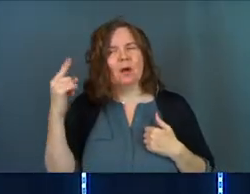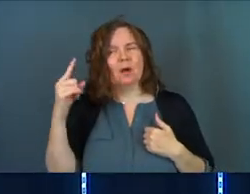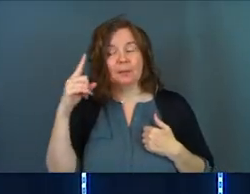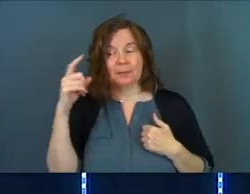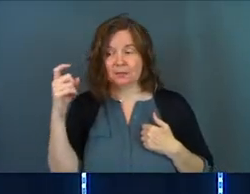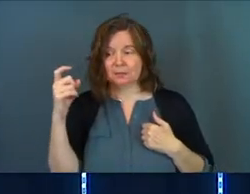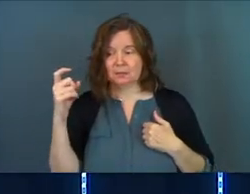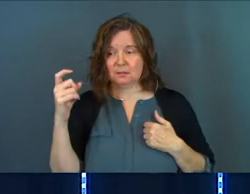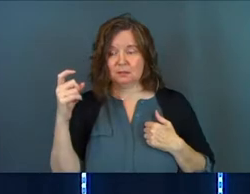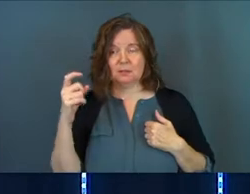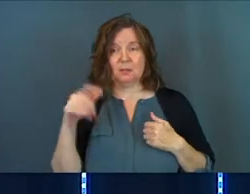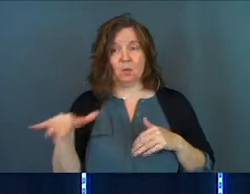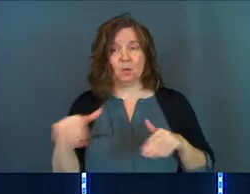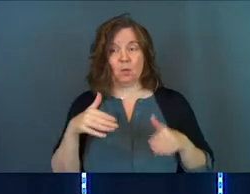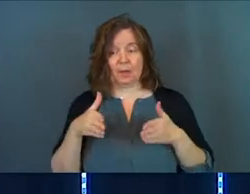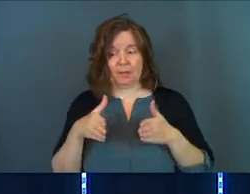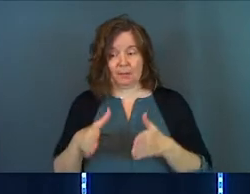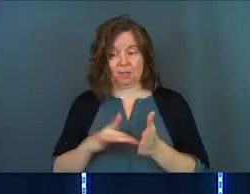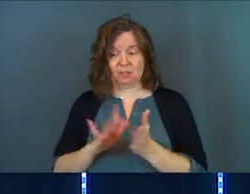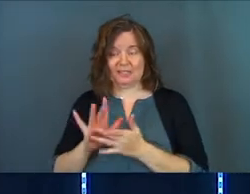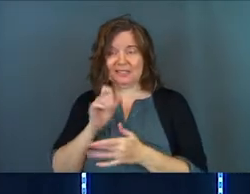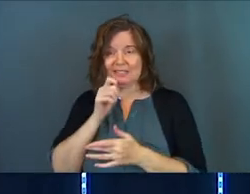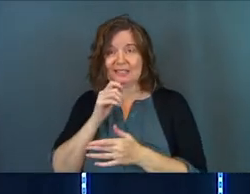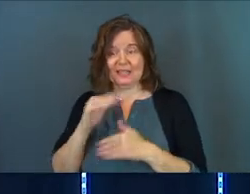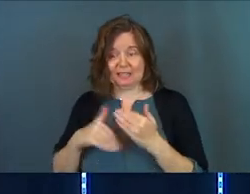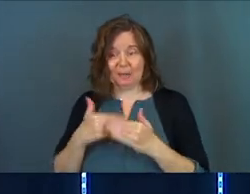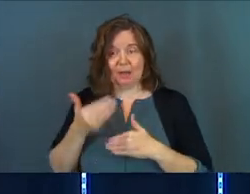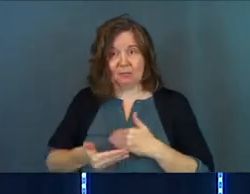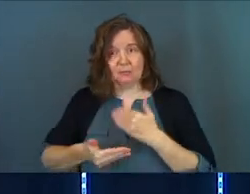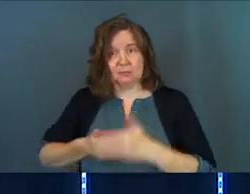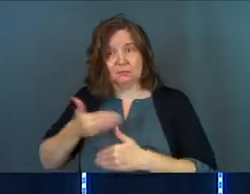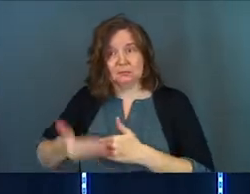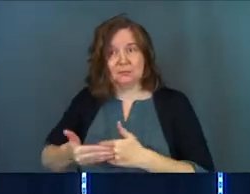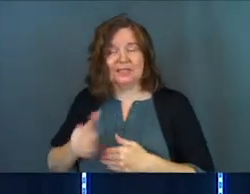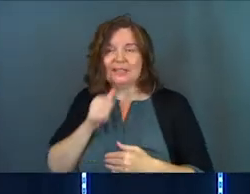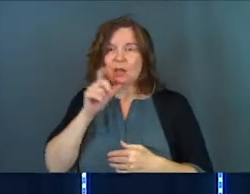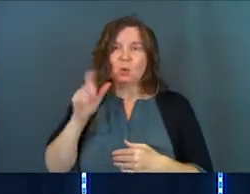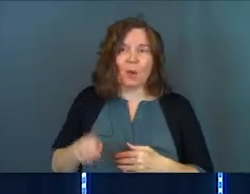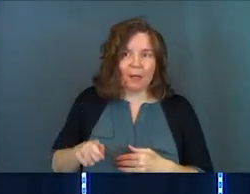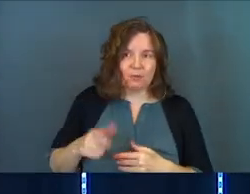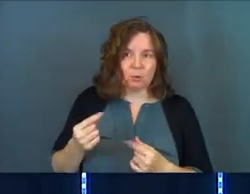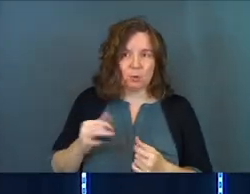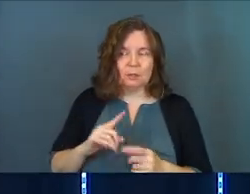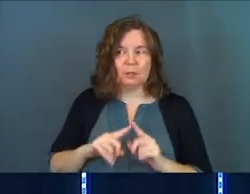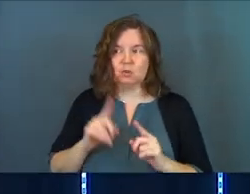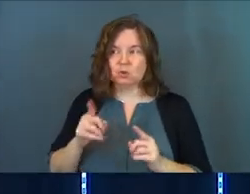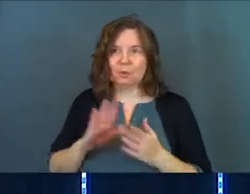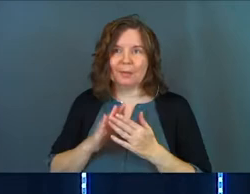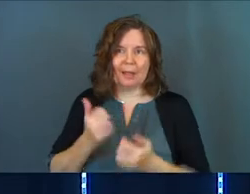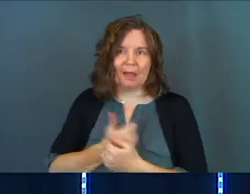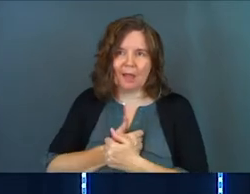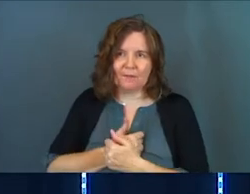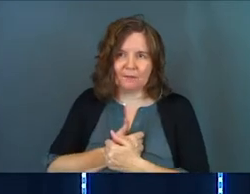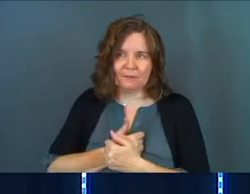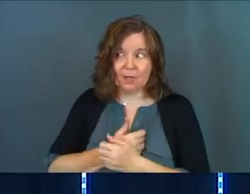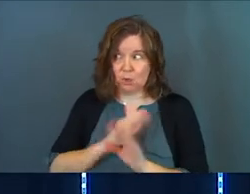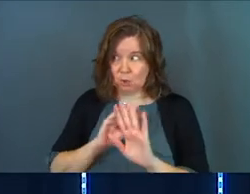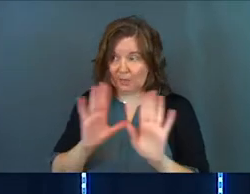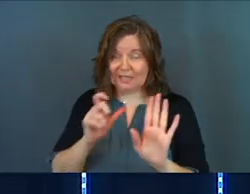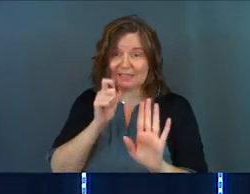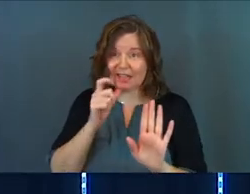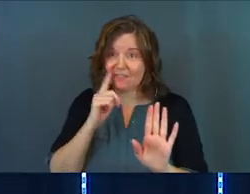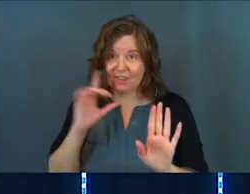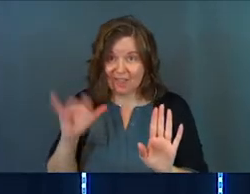Because walking the path of Jesus is about taking steps. It's not that you have to take those steps in order to be loved. Are we clear?